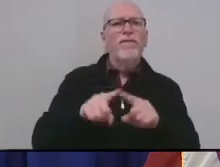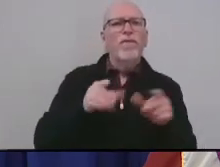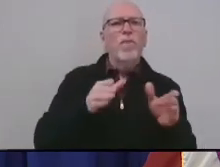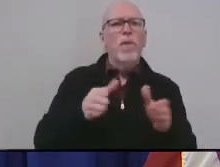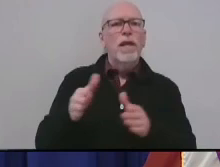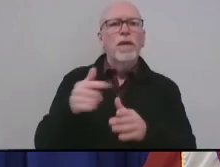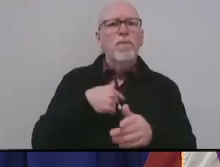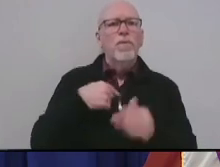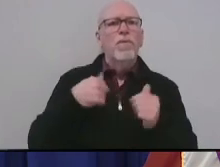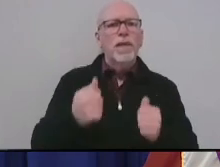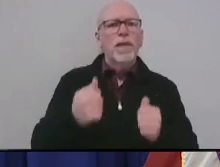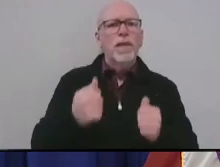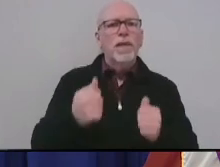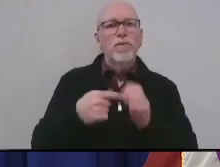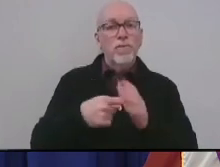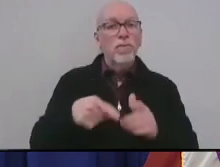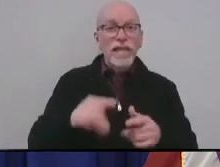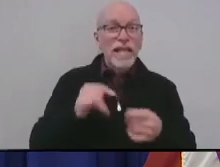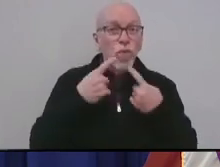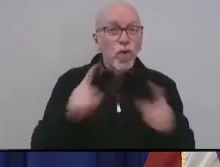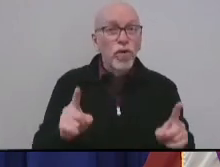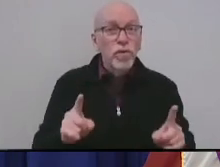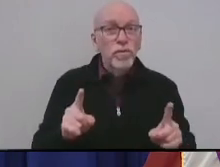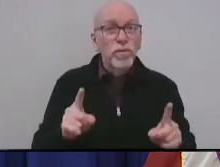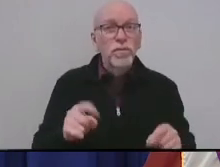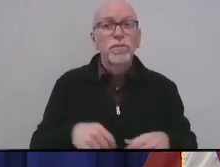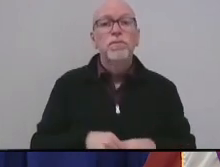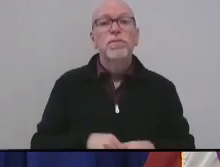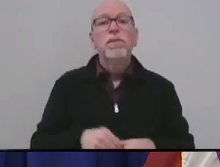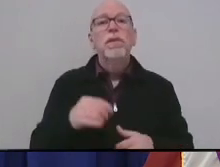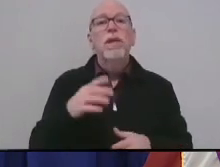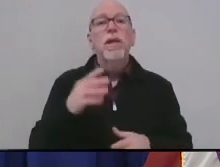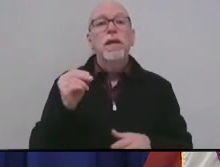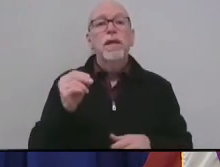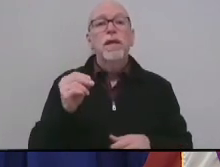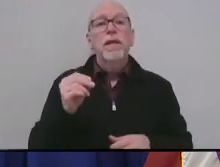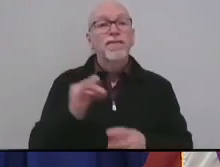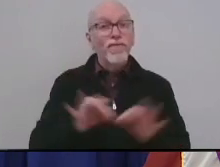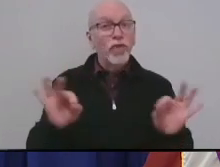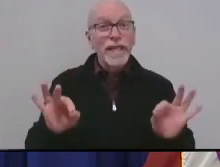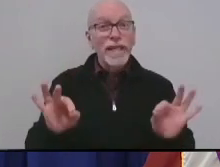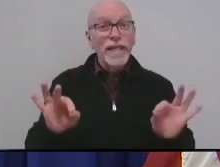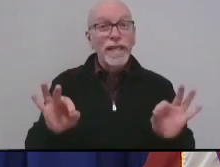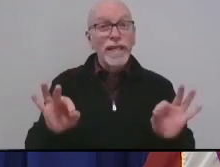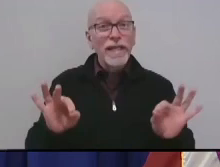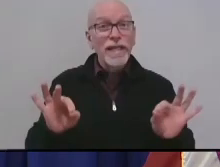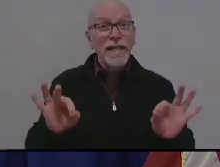that this works, and it's free, and